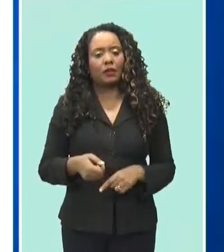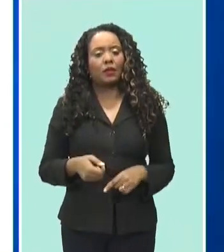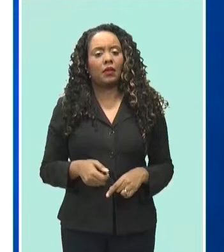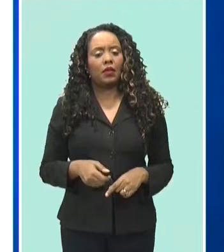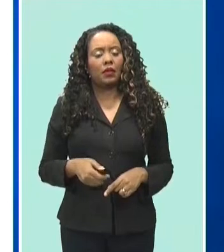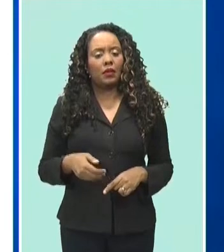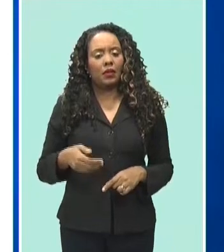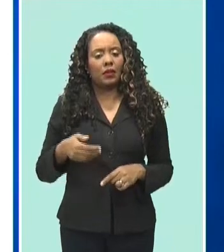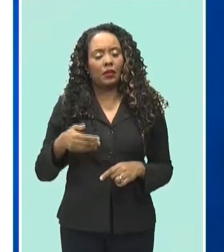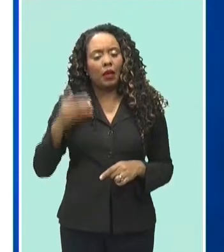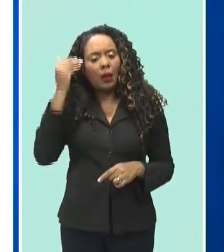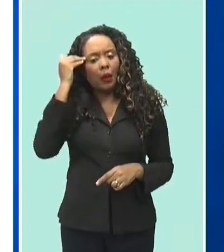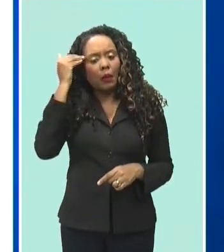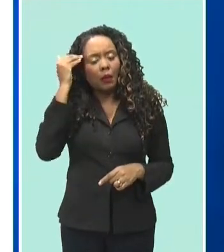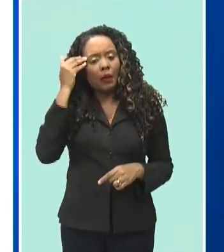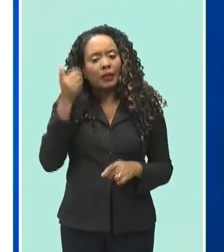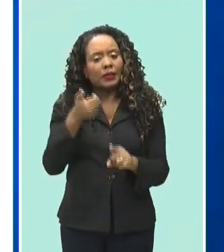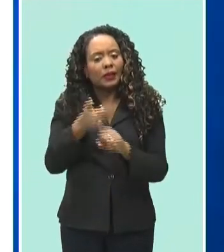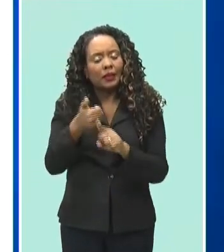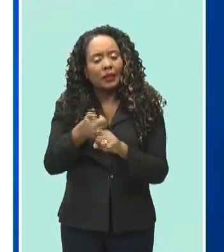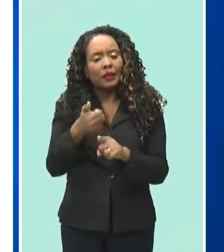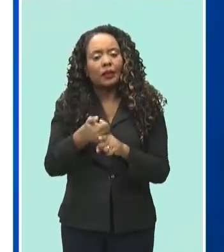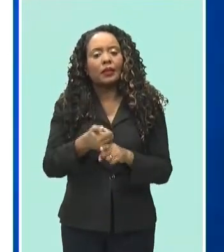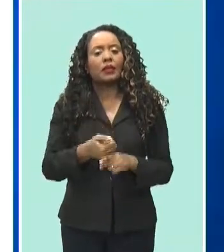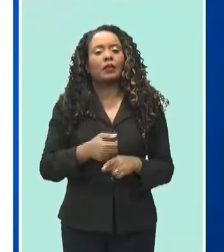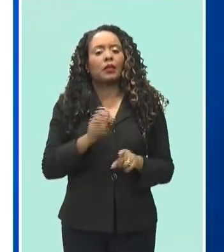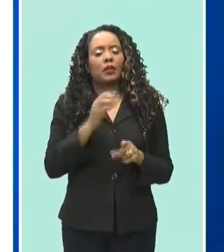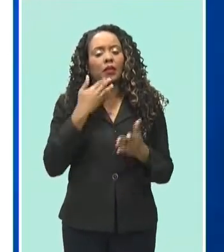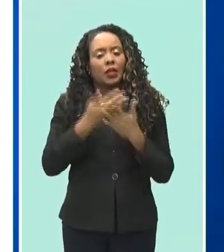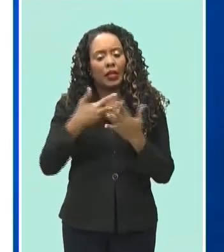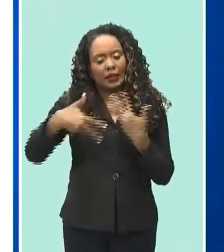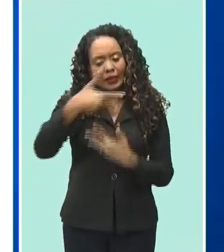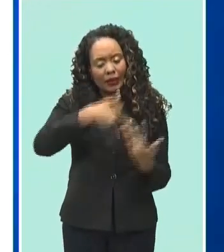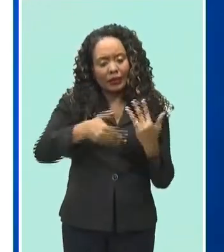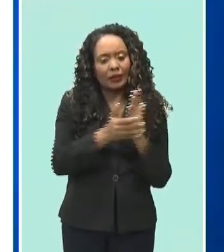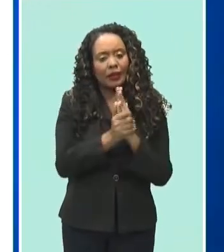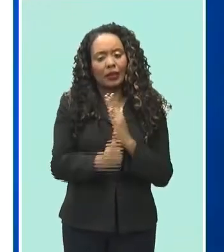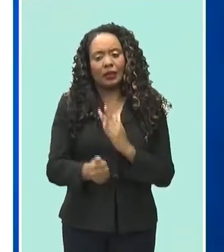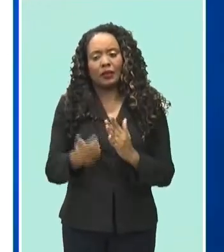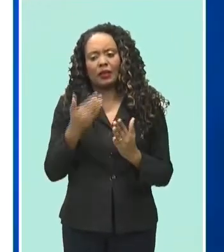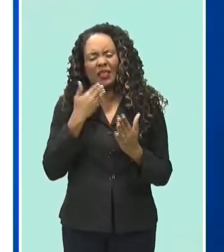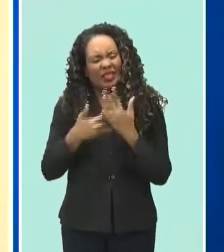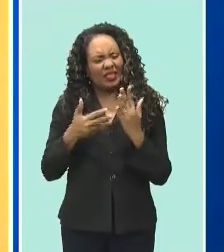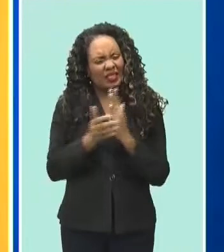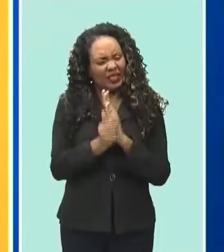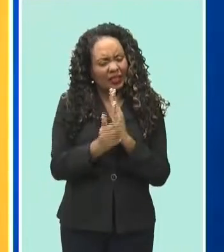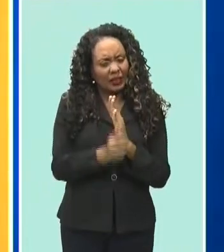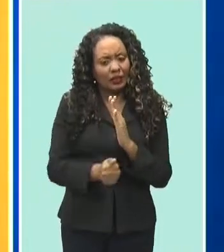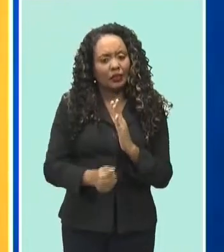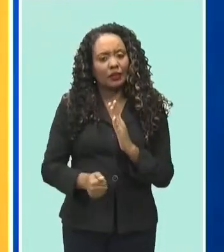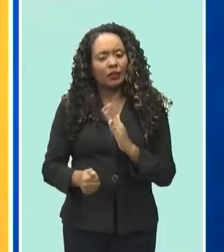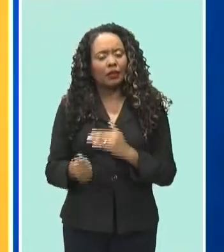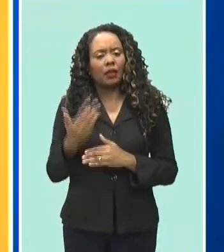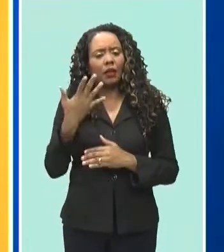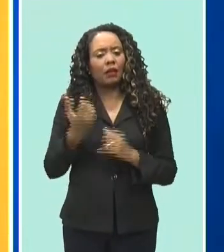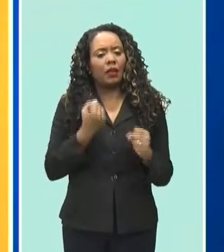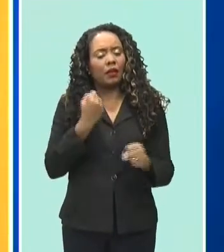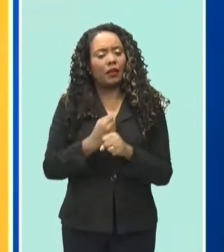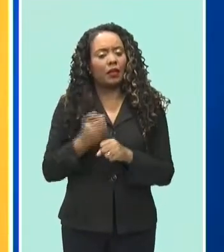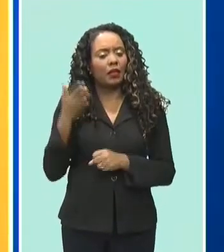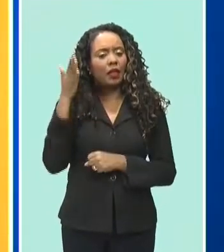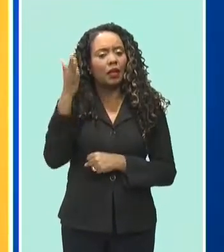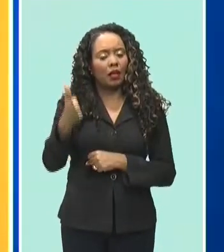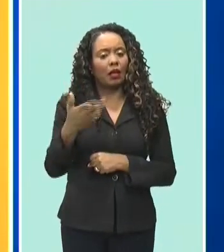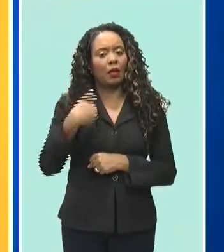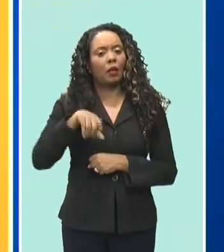self-awareness, empathy, and social skills, then we could be the catalyst that in 5 years' time could